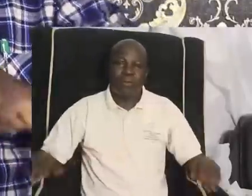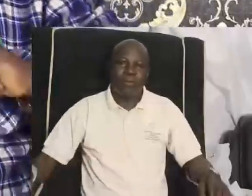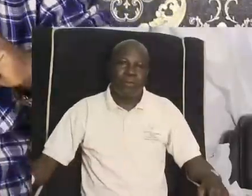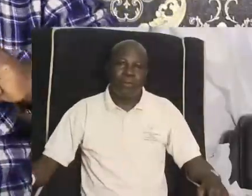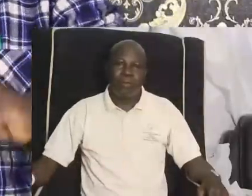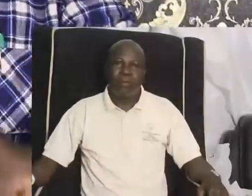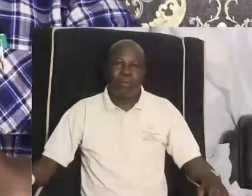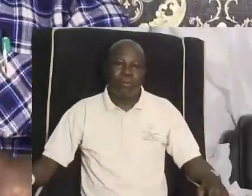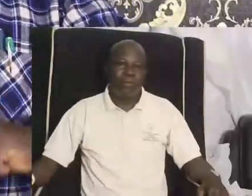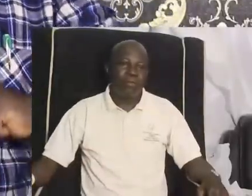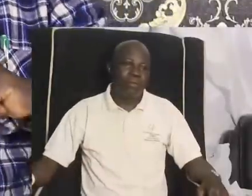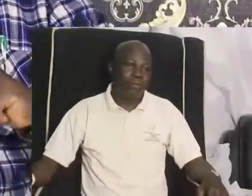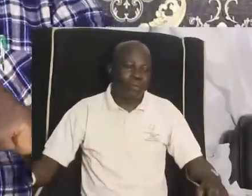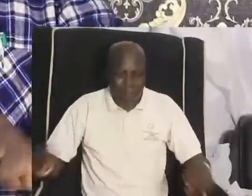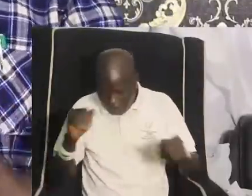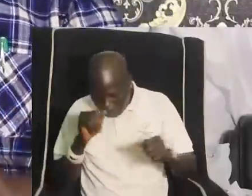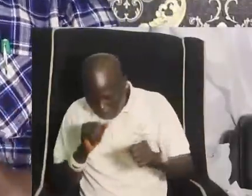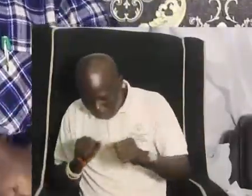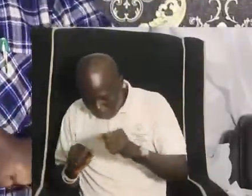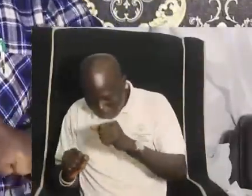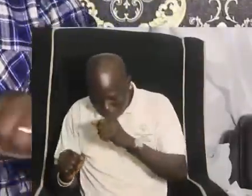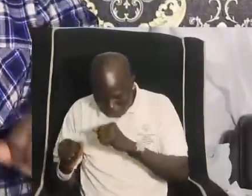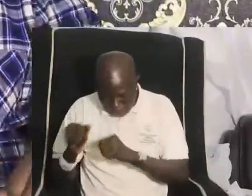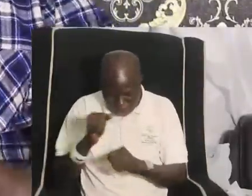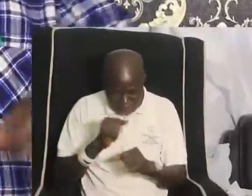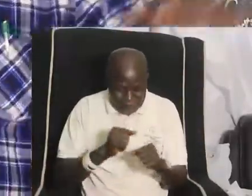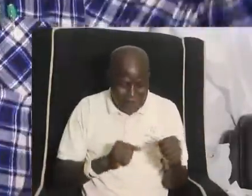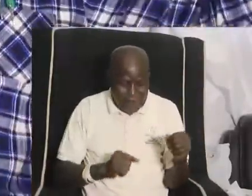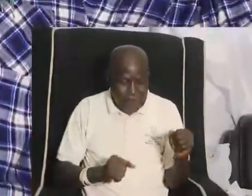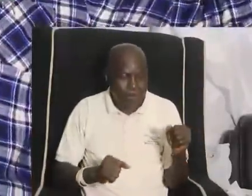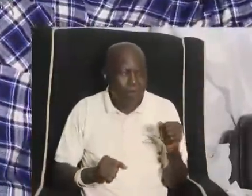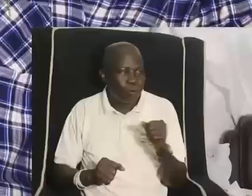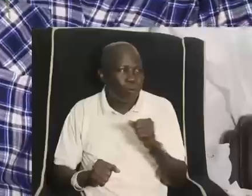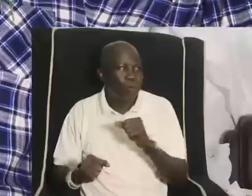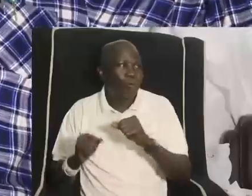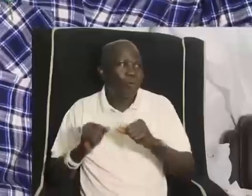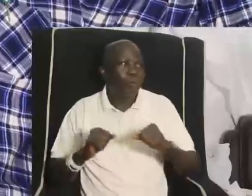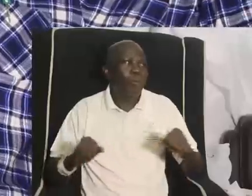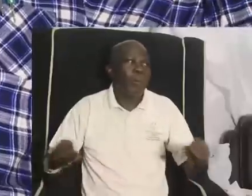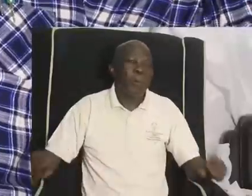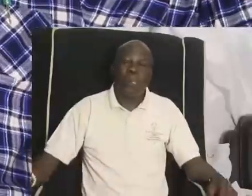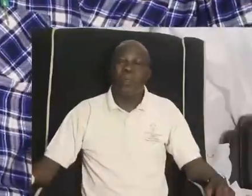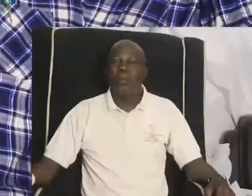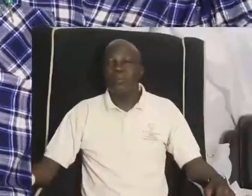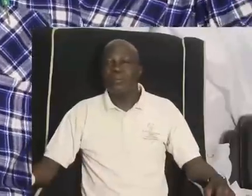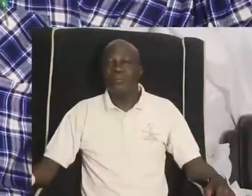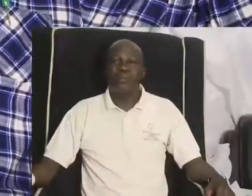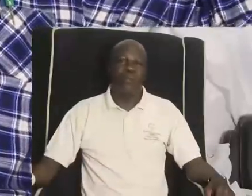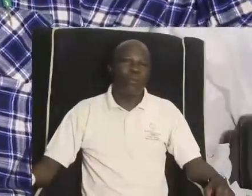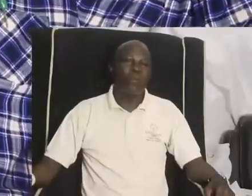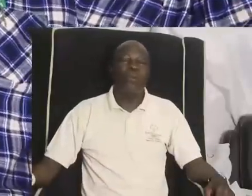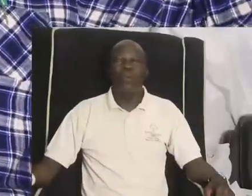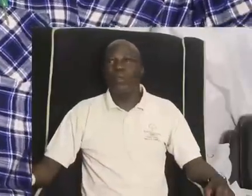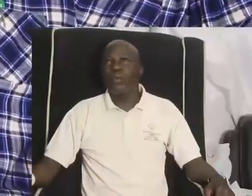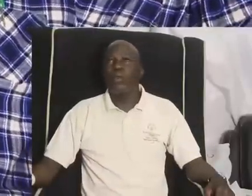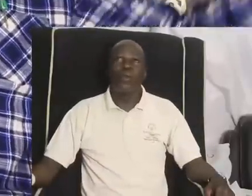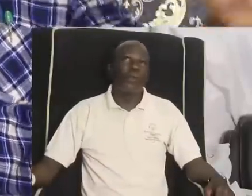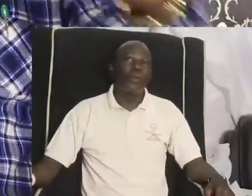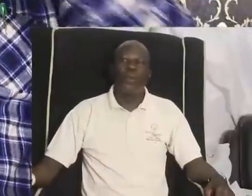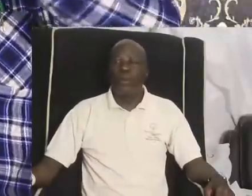Ekede ayona fukofo aye. Bambalaro shegu ibu.